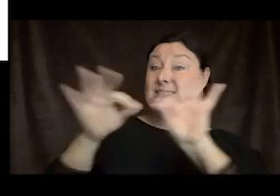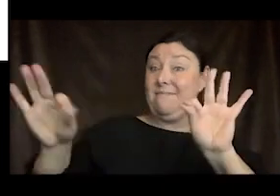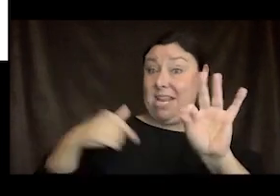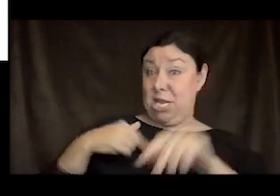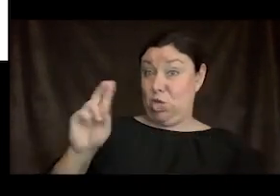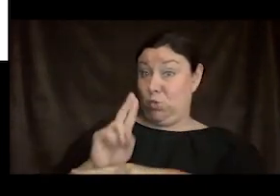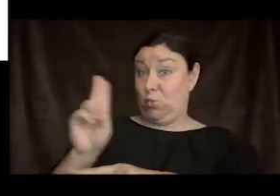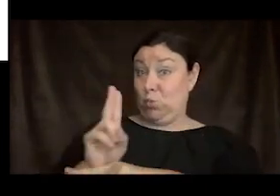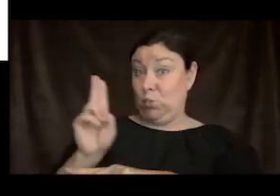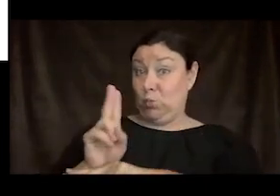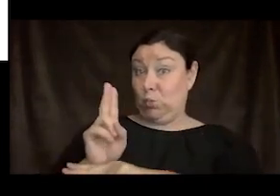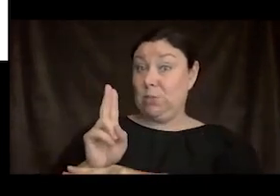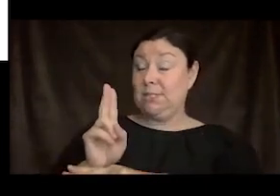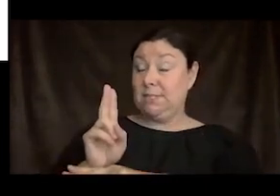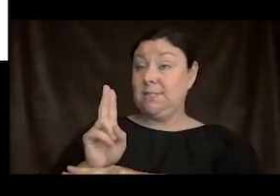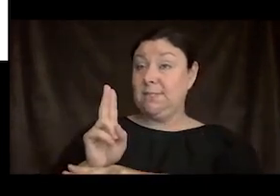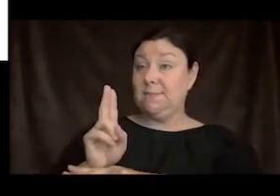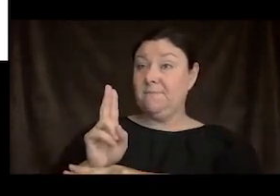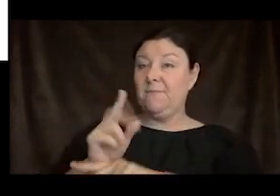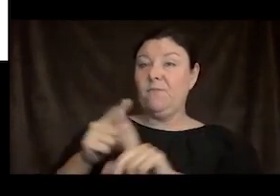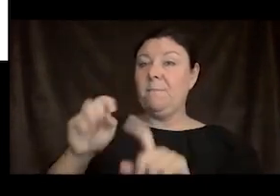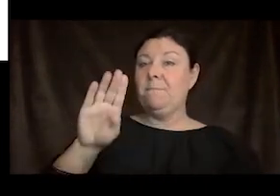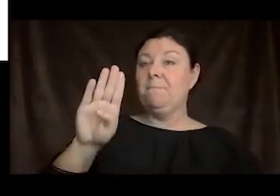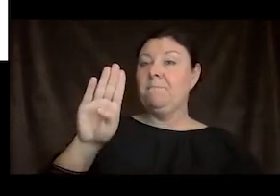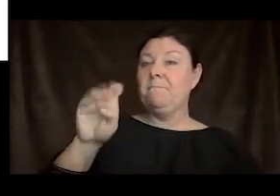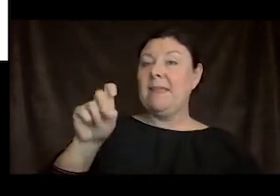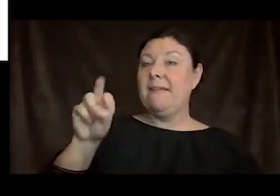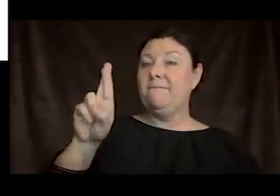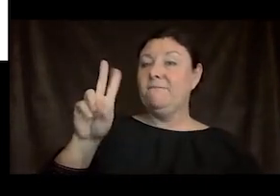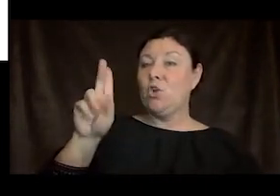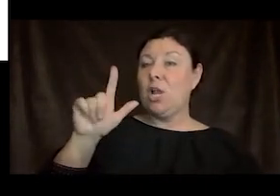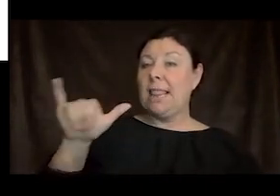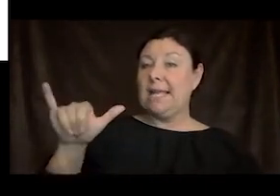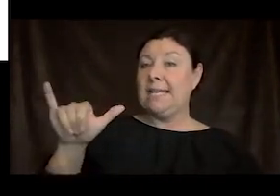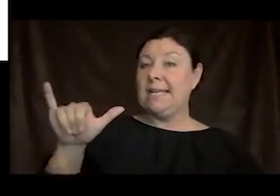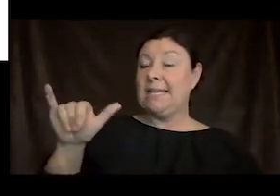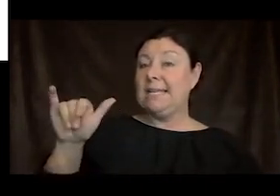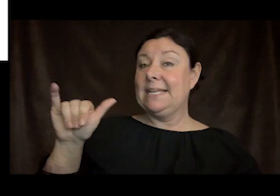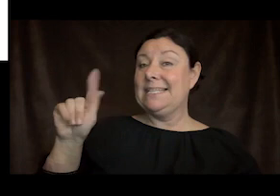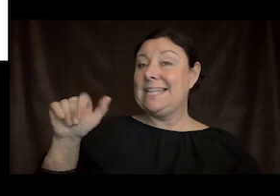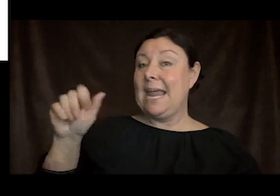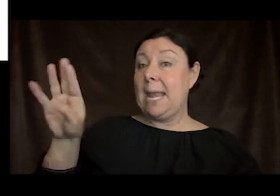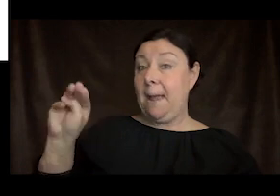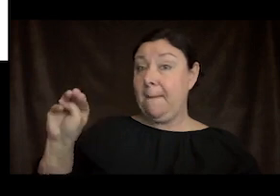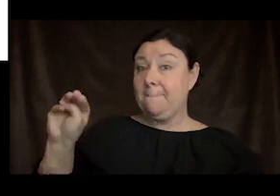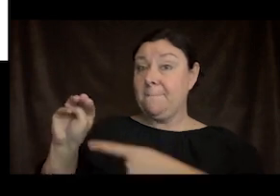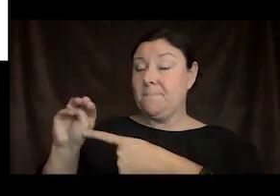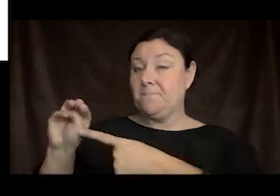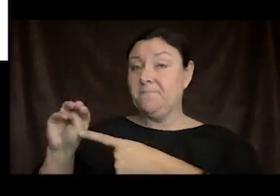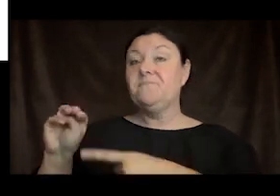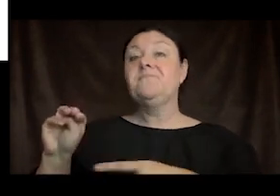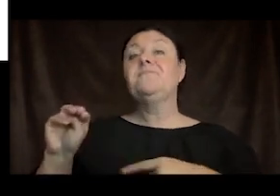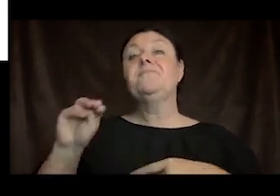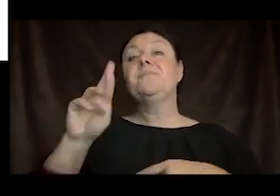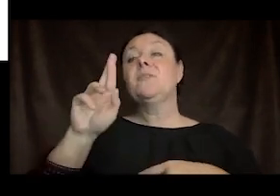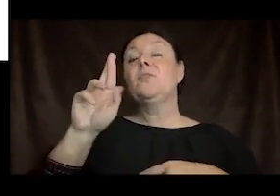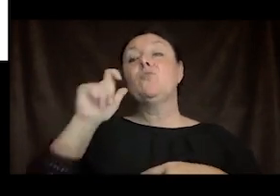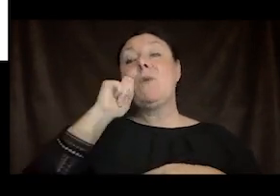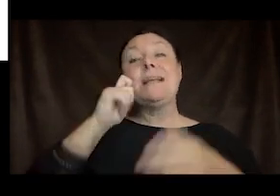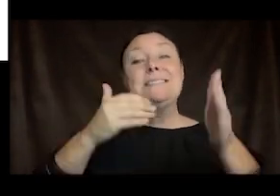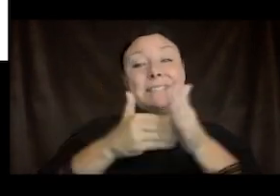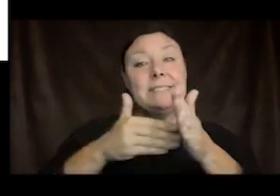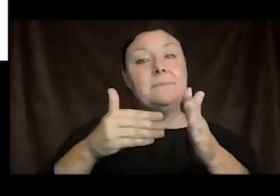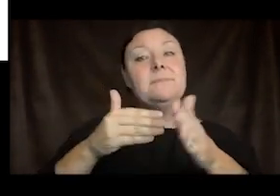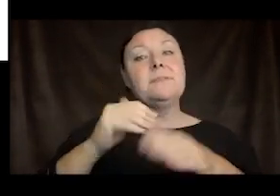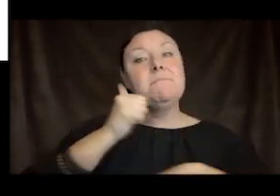and I reference the one from Beverly Tatum, which is racism is a system of advantages and